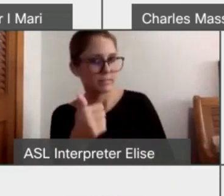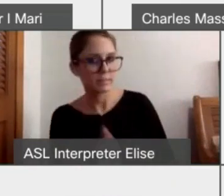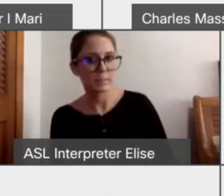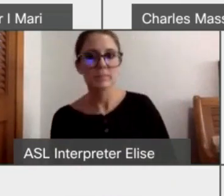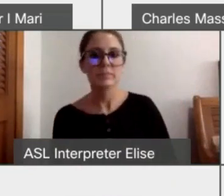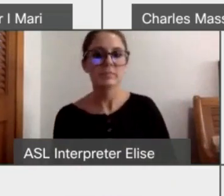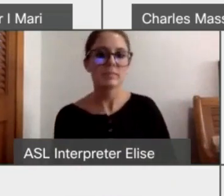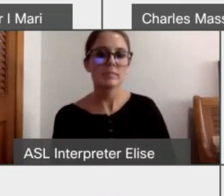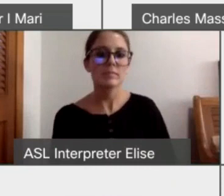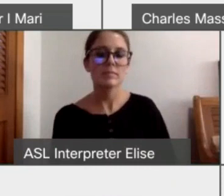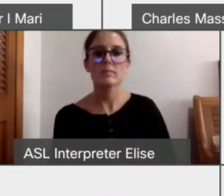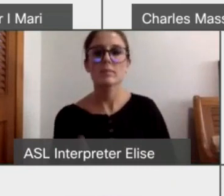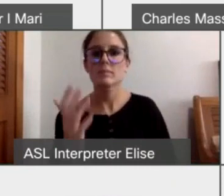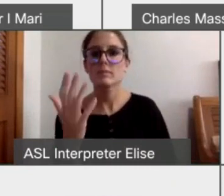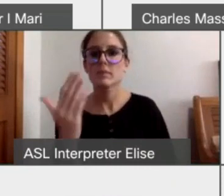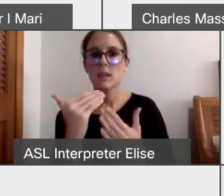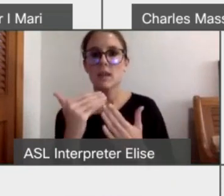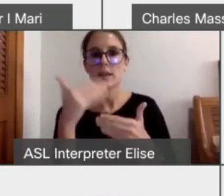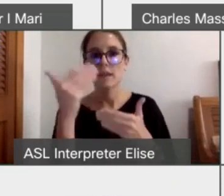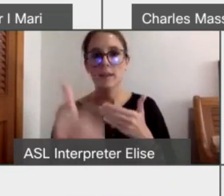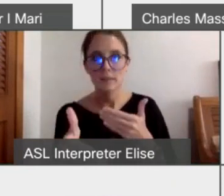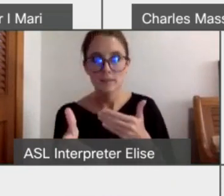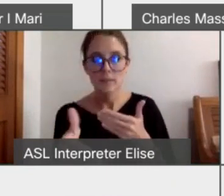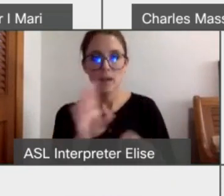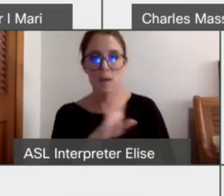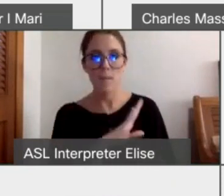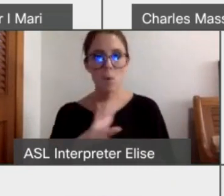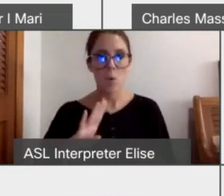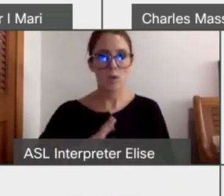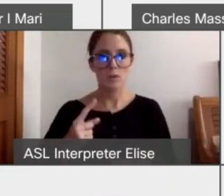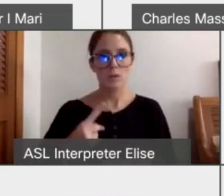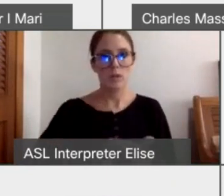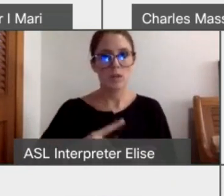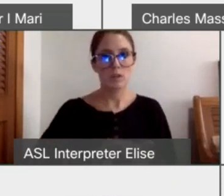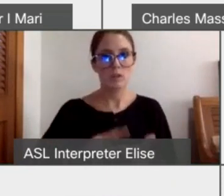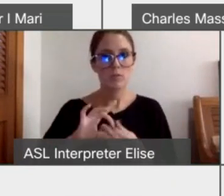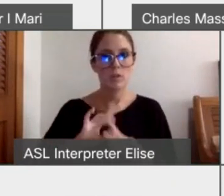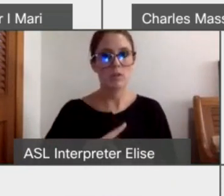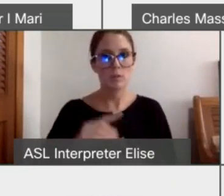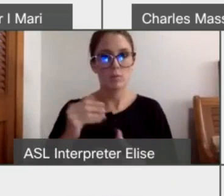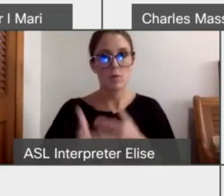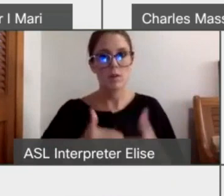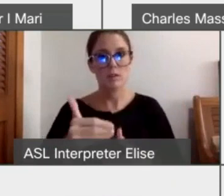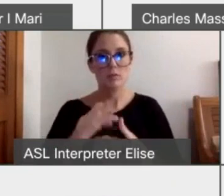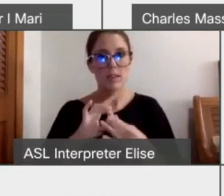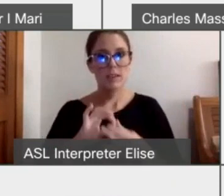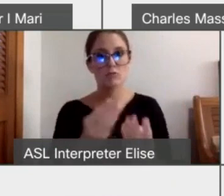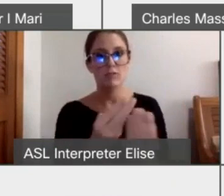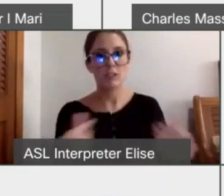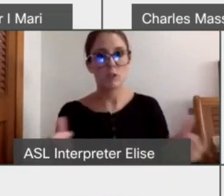you. So next on our agenda is a board discussion on progress related to Resolution